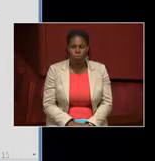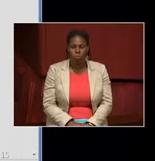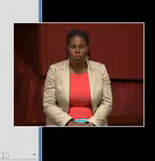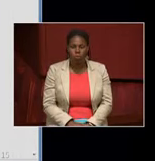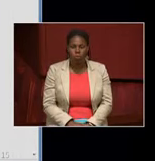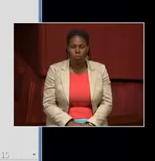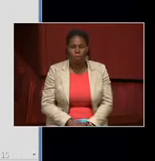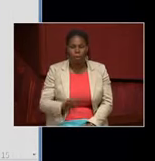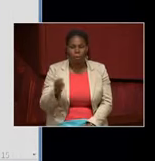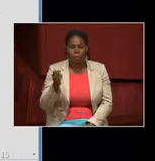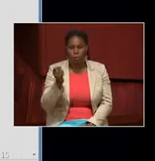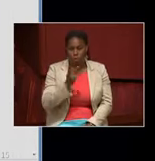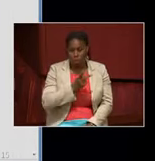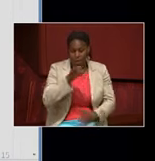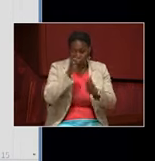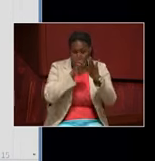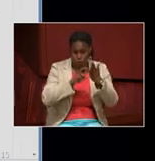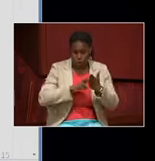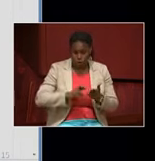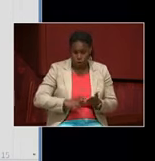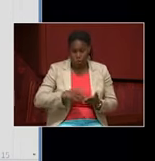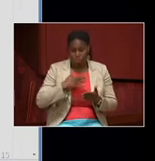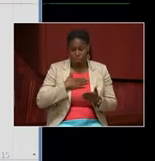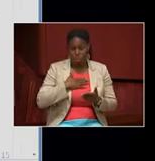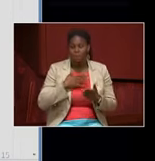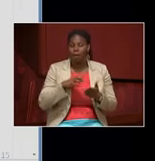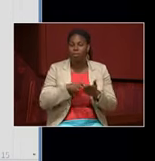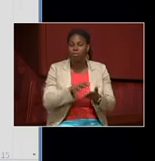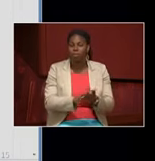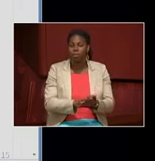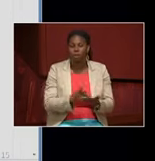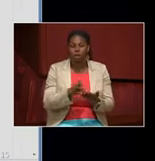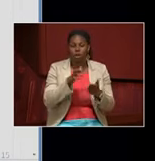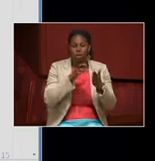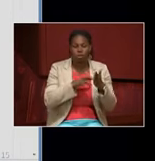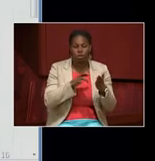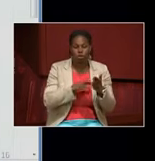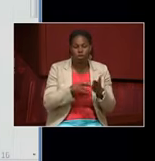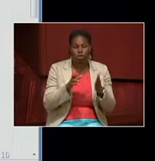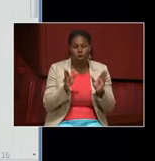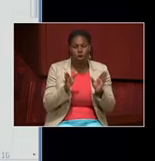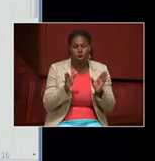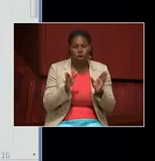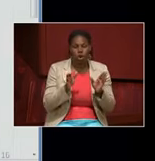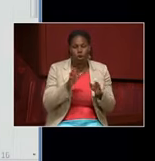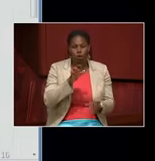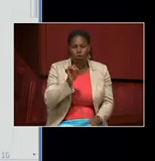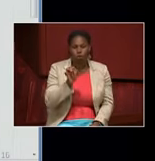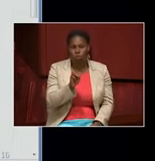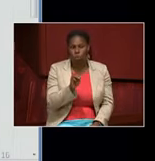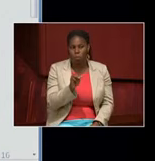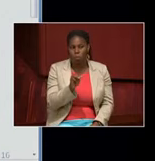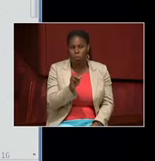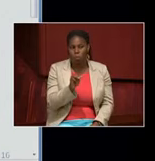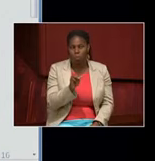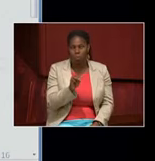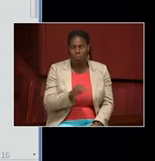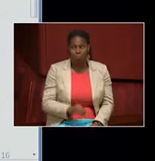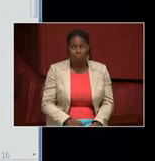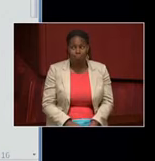to Research Our Records, and you can do that by using Research Room. The